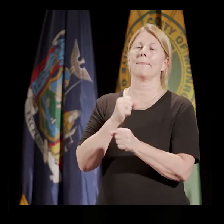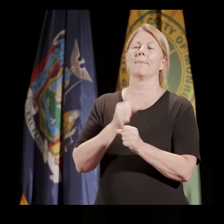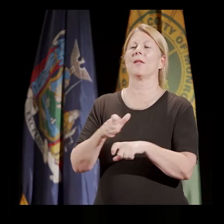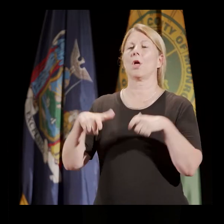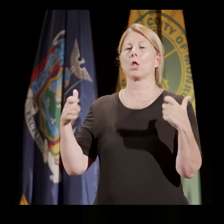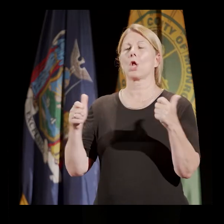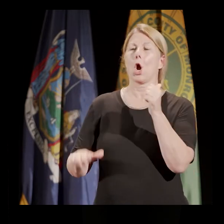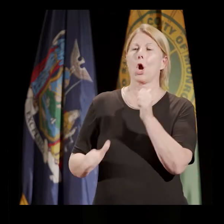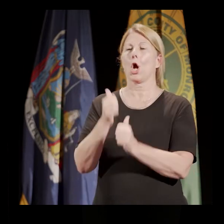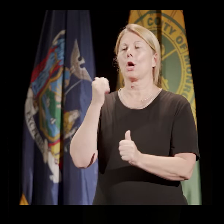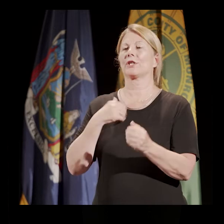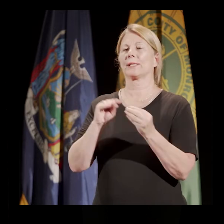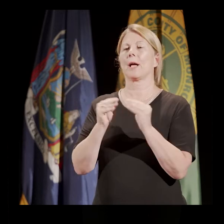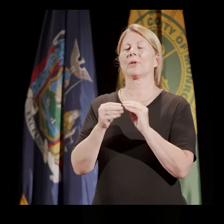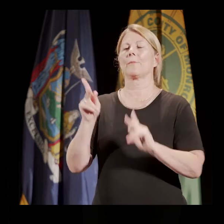of the festival.